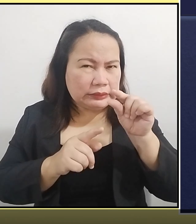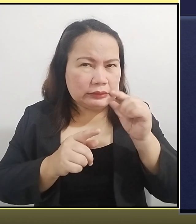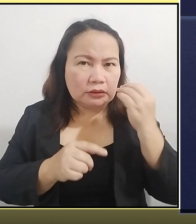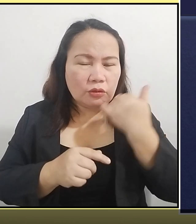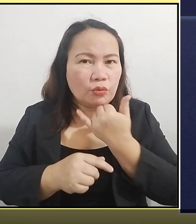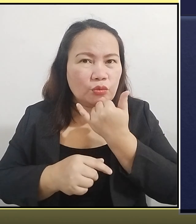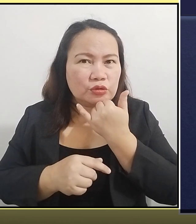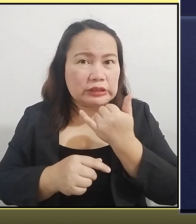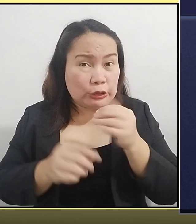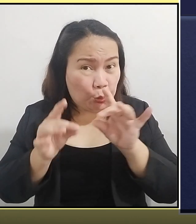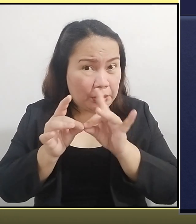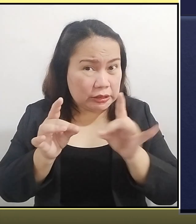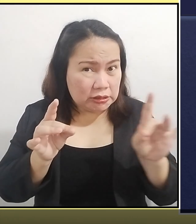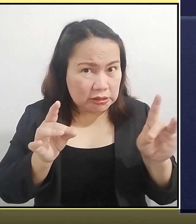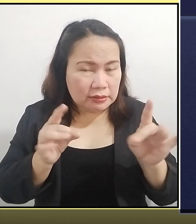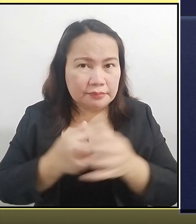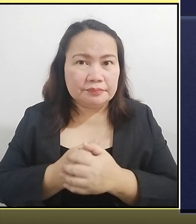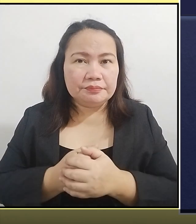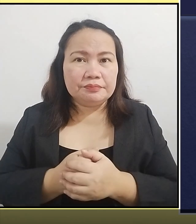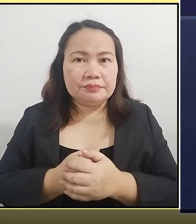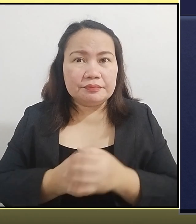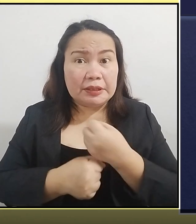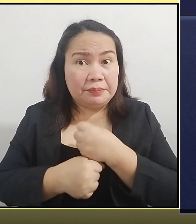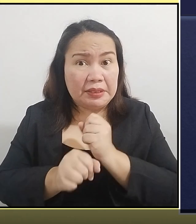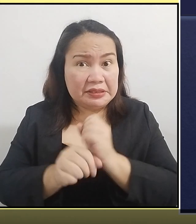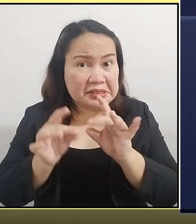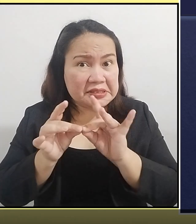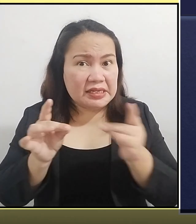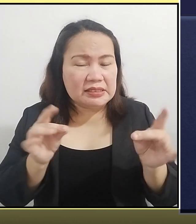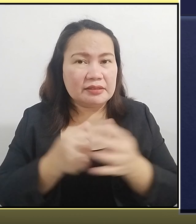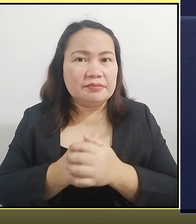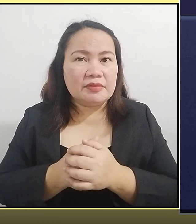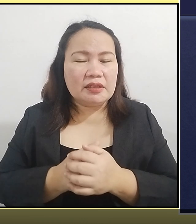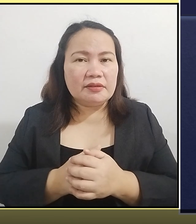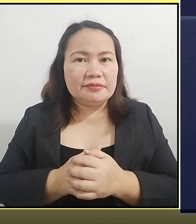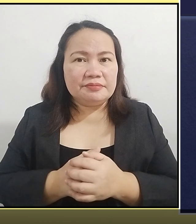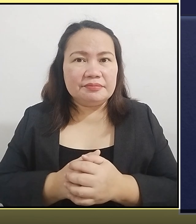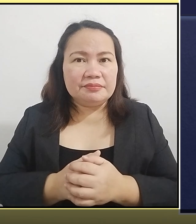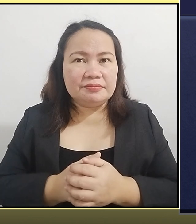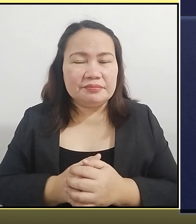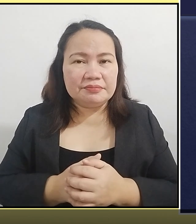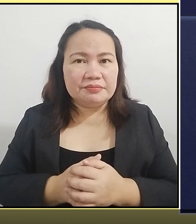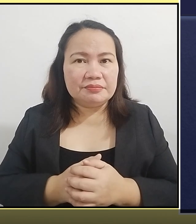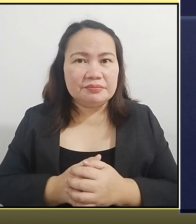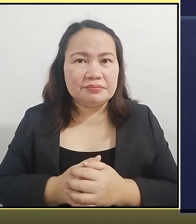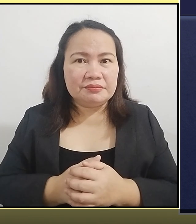ating composition, sa construction, 'di ba? So, if eating vegetables